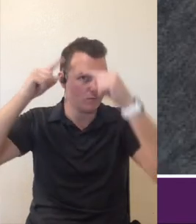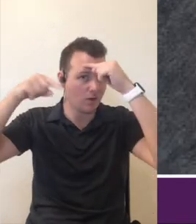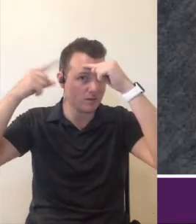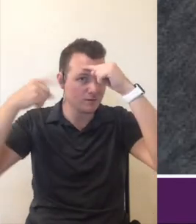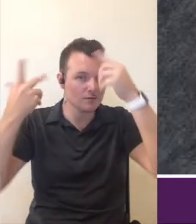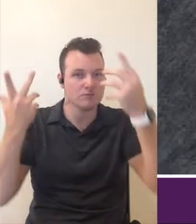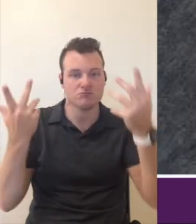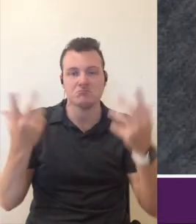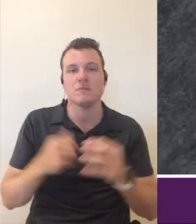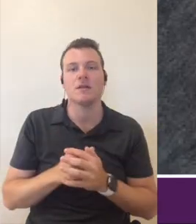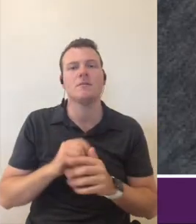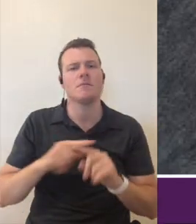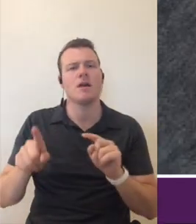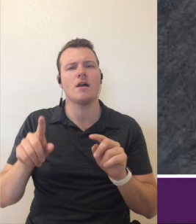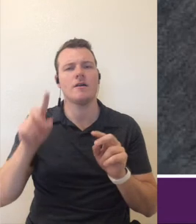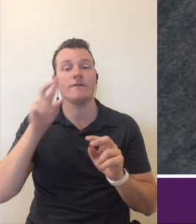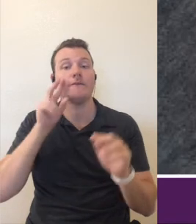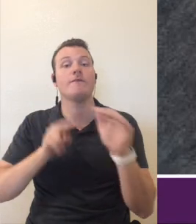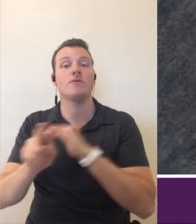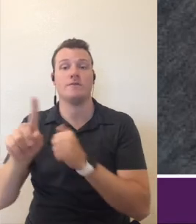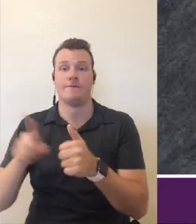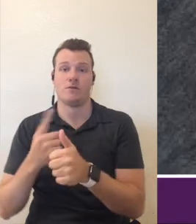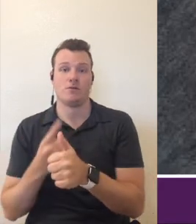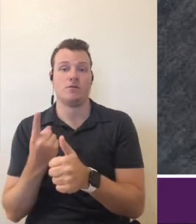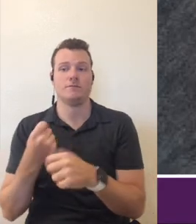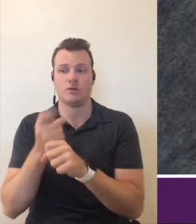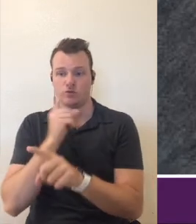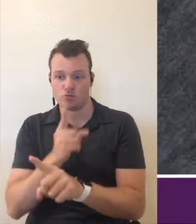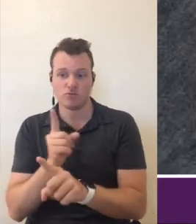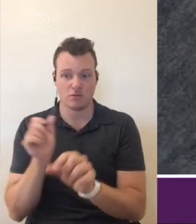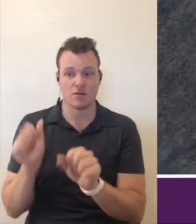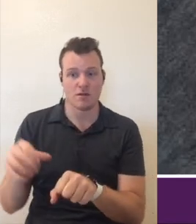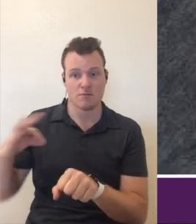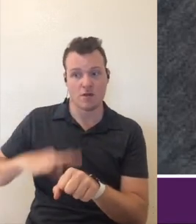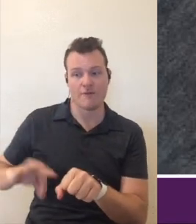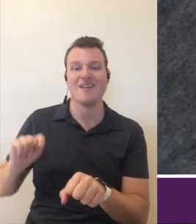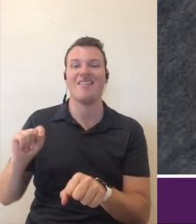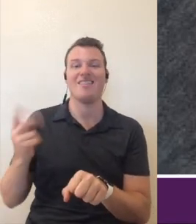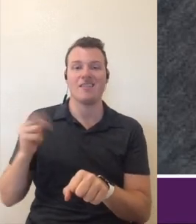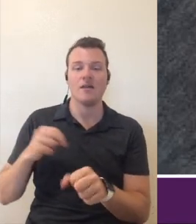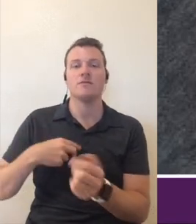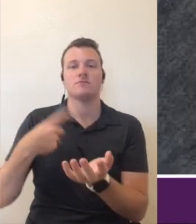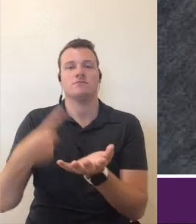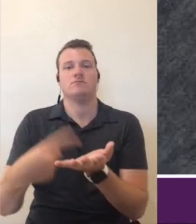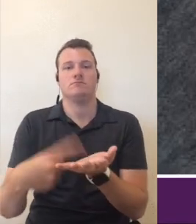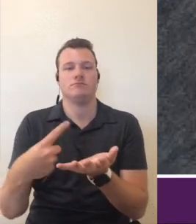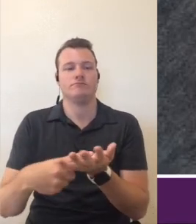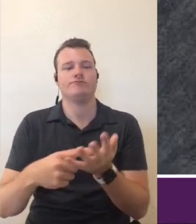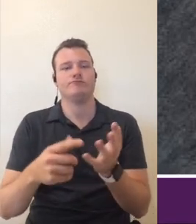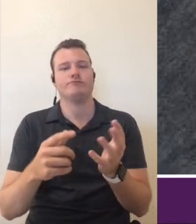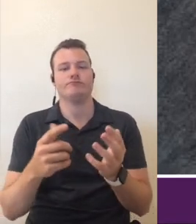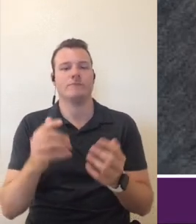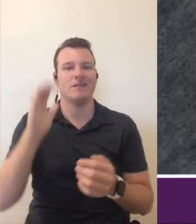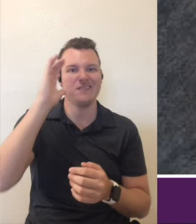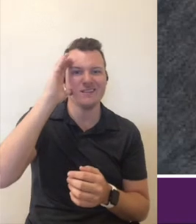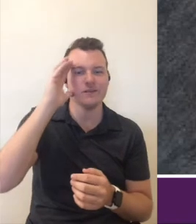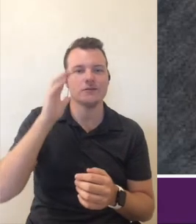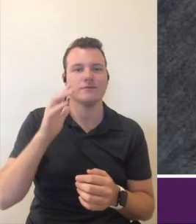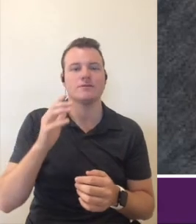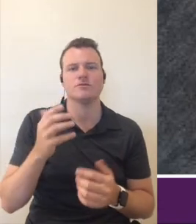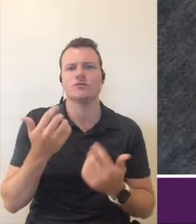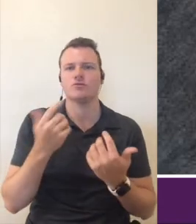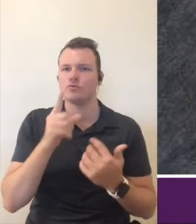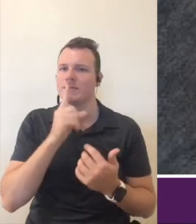testing, central auditory processing, and those kinds of things. But do the forecast first, make sure it's viable, and then start